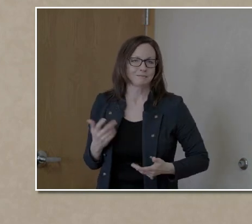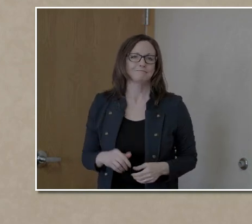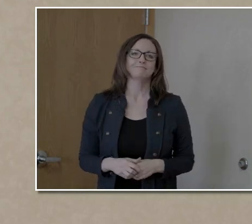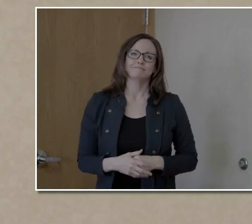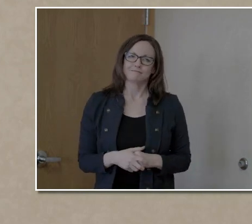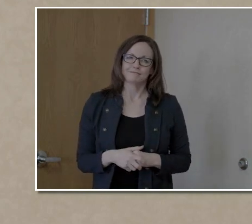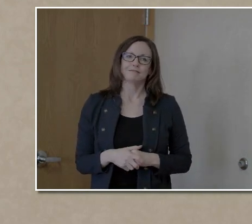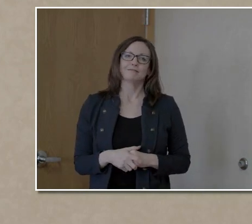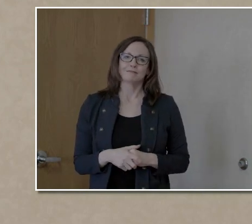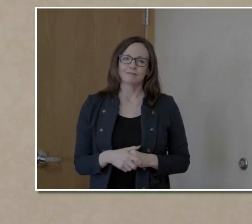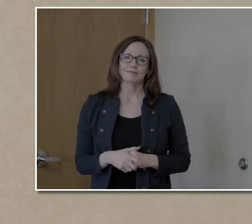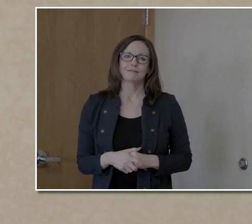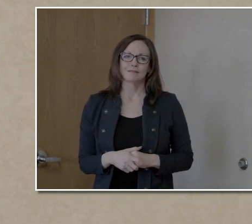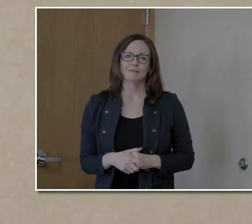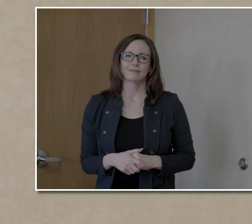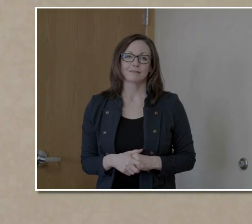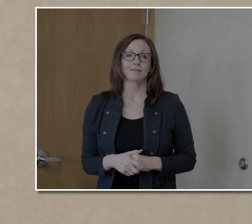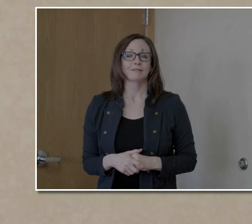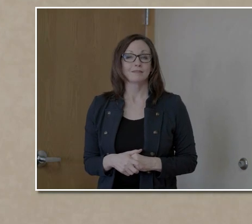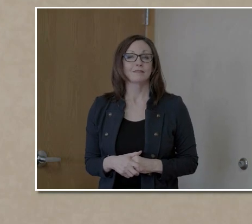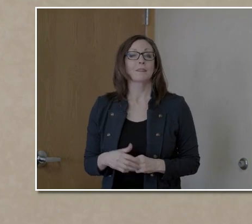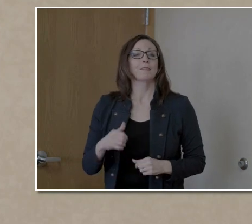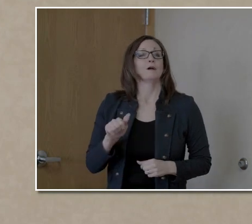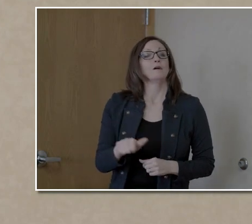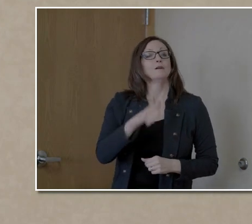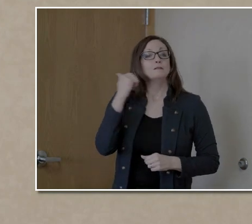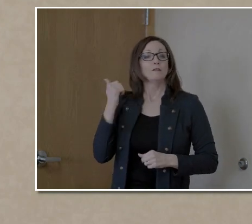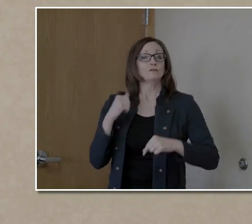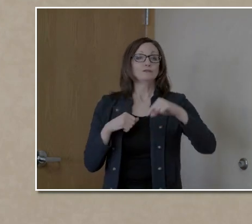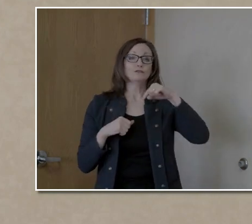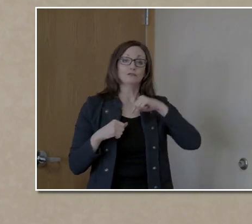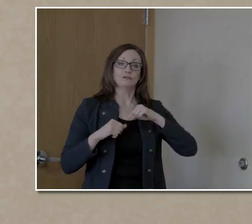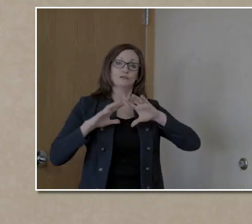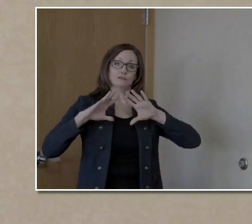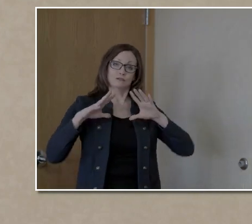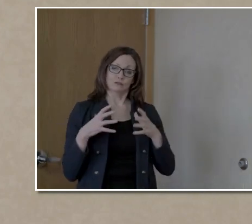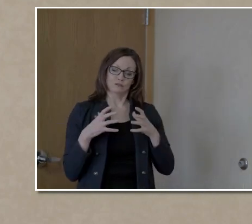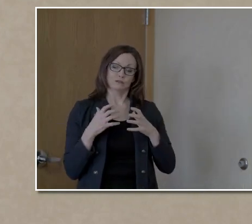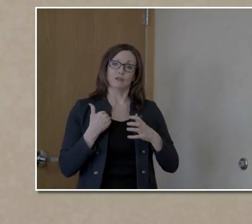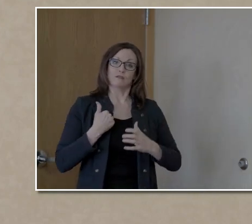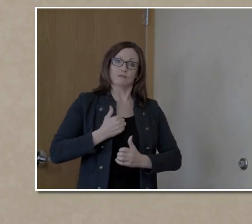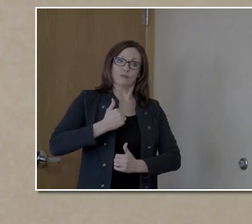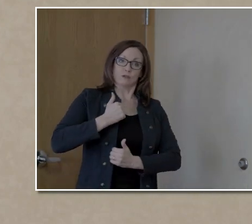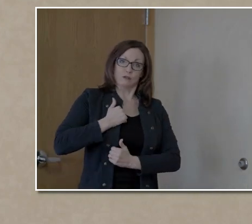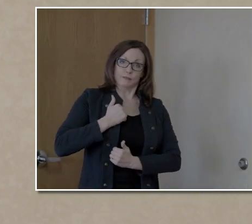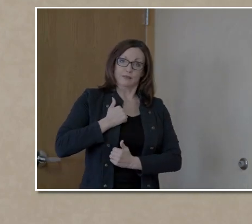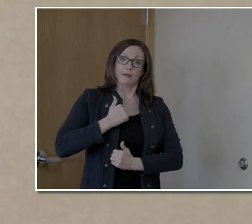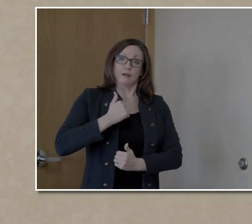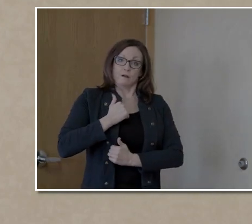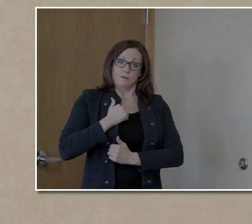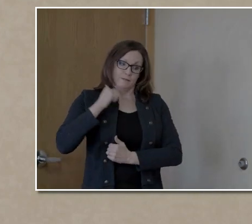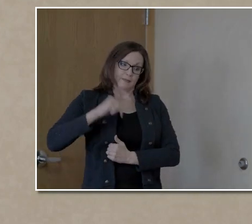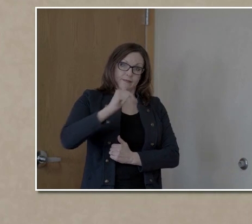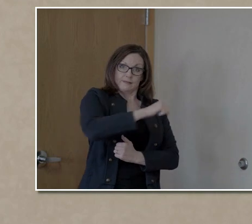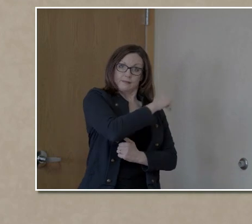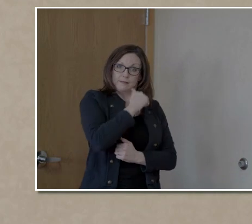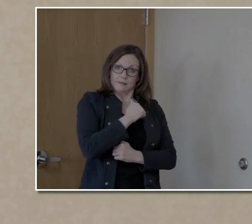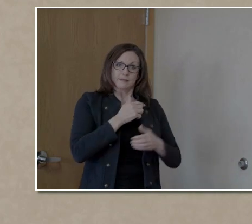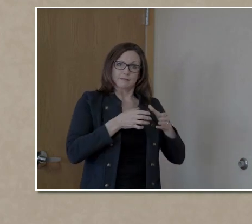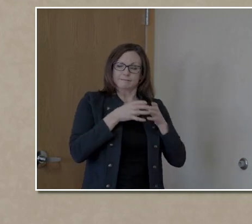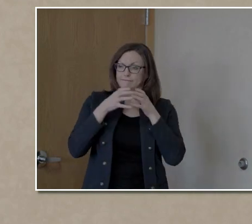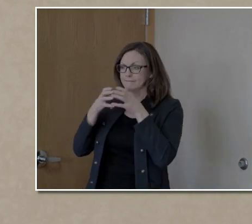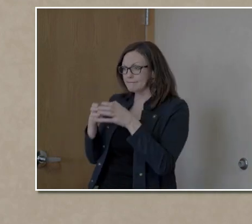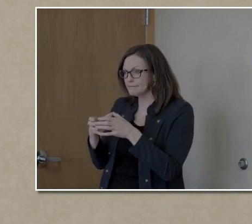operations. We have additional troops standing ready to assist the state in any way and are currently trained and postured to